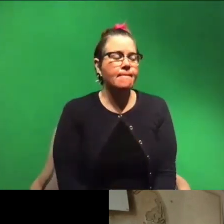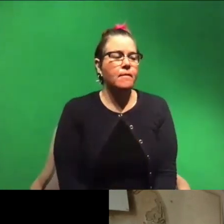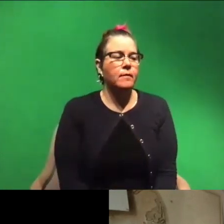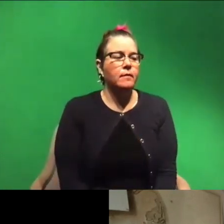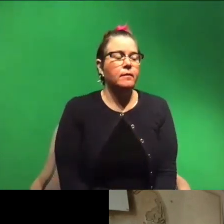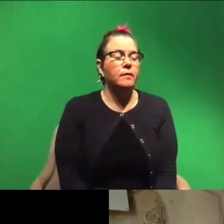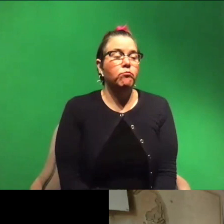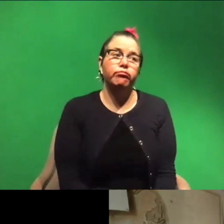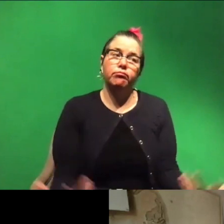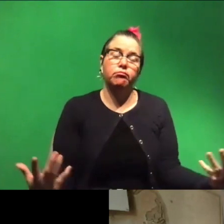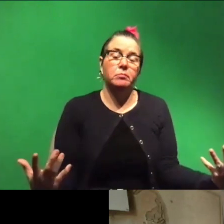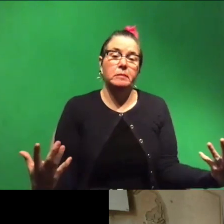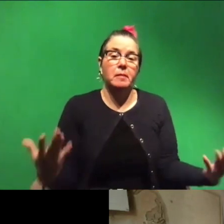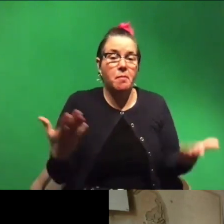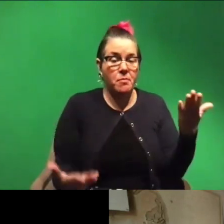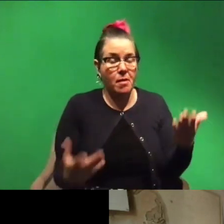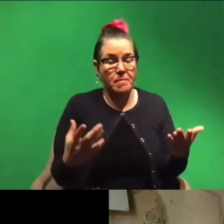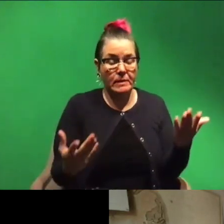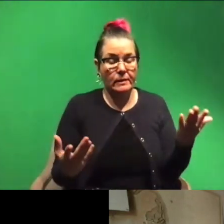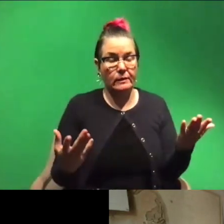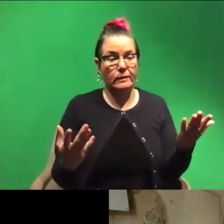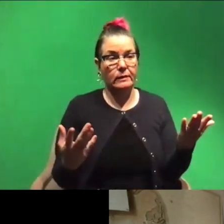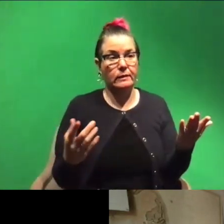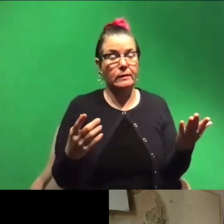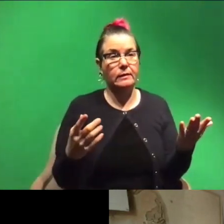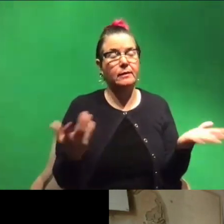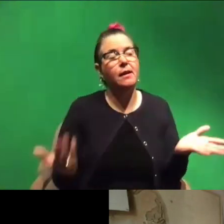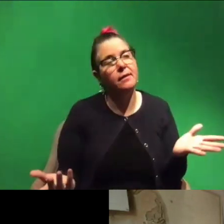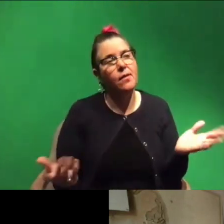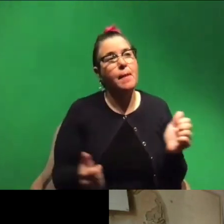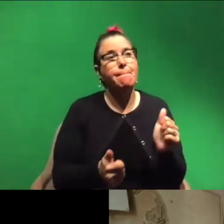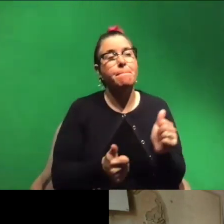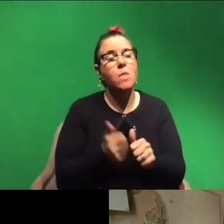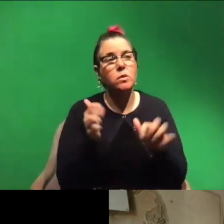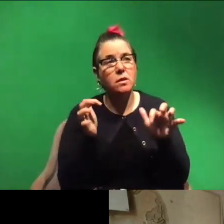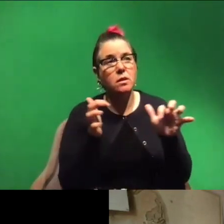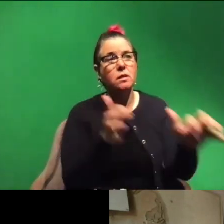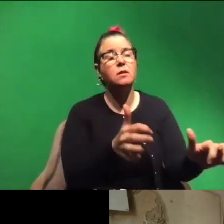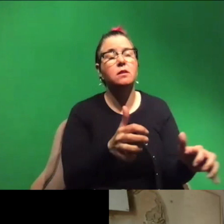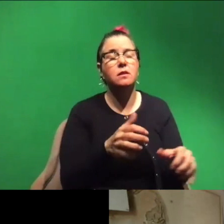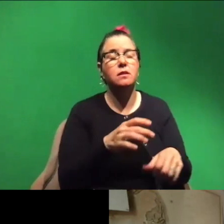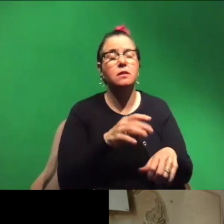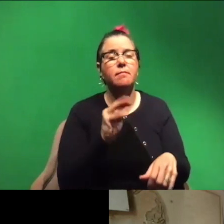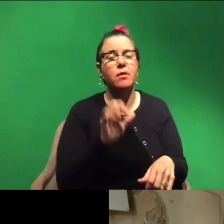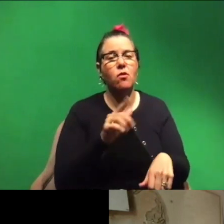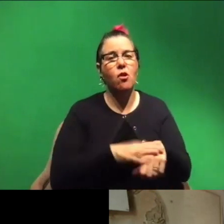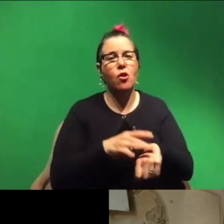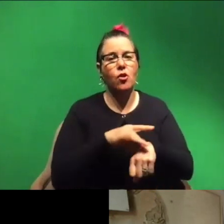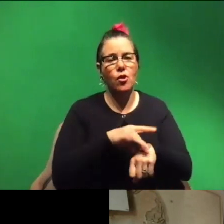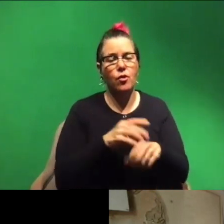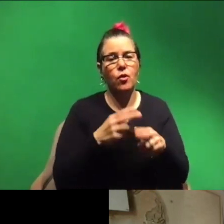I'd probably have to go. So the most abundant mineral on the surface of the earth is a mineral